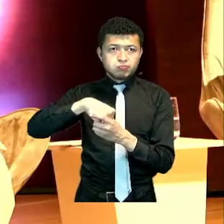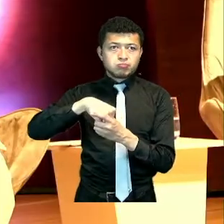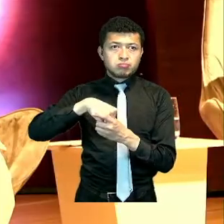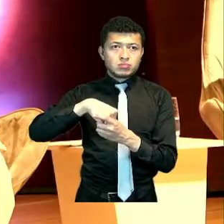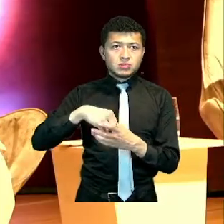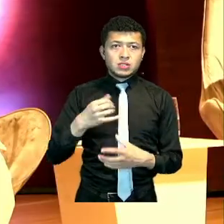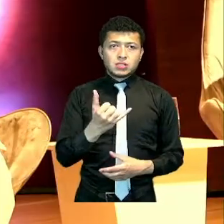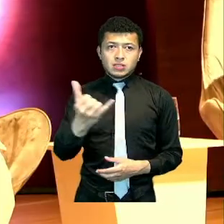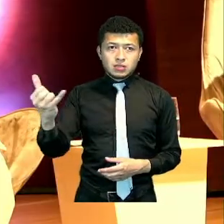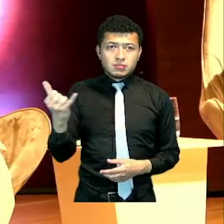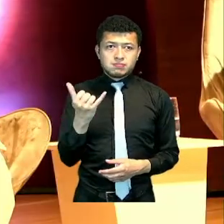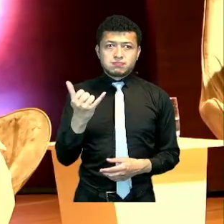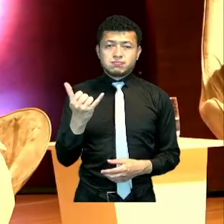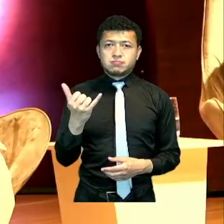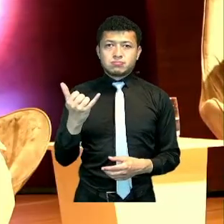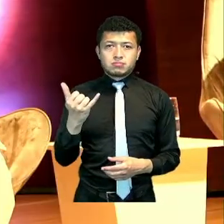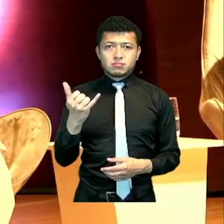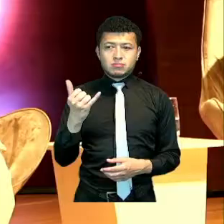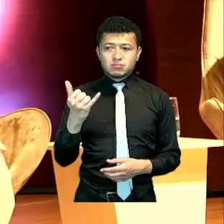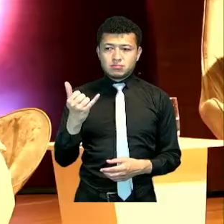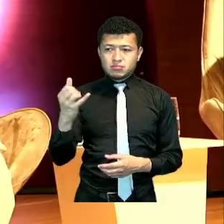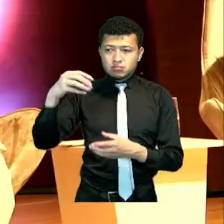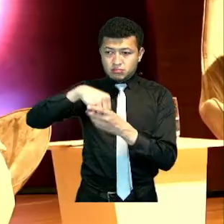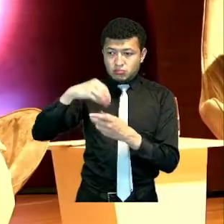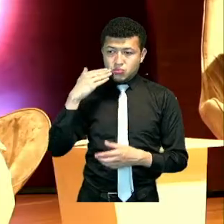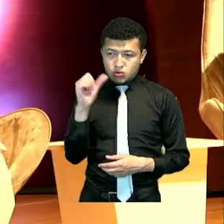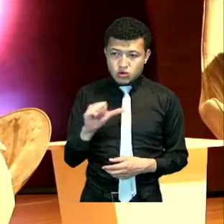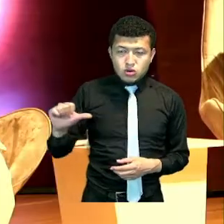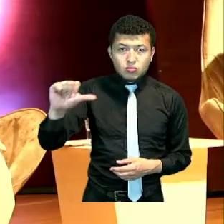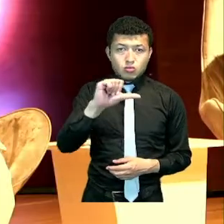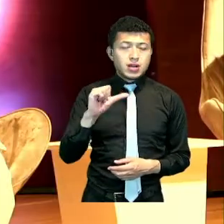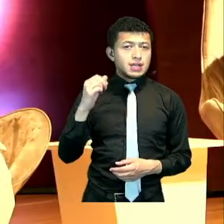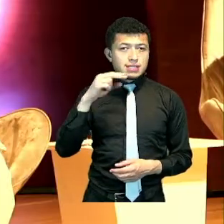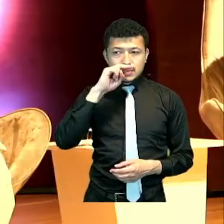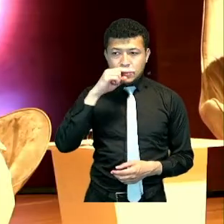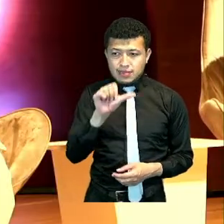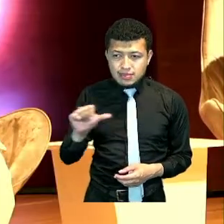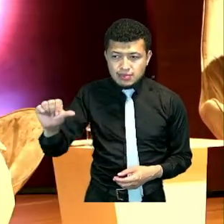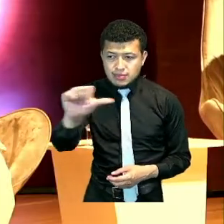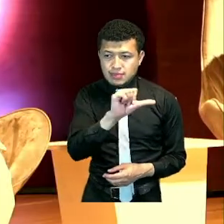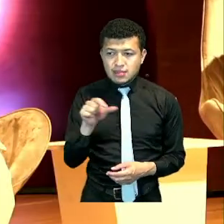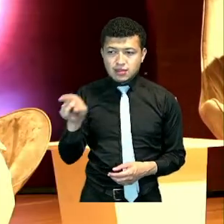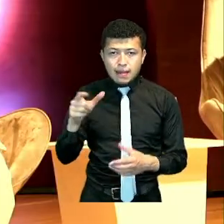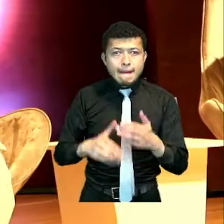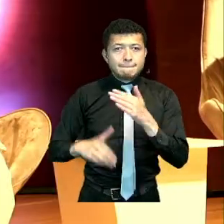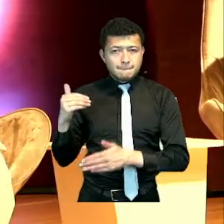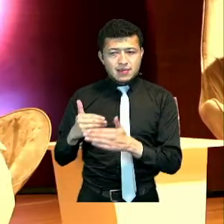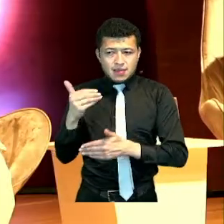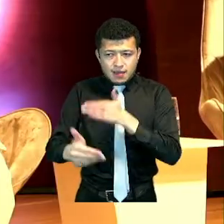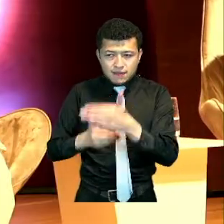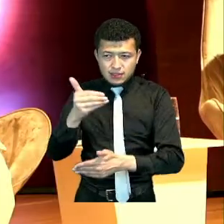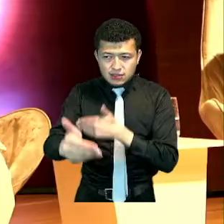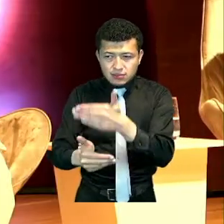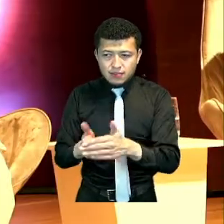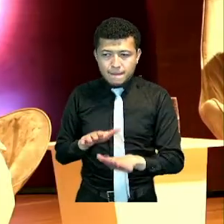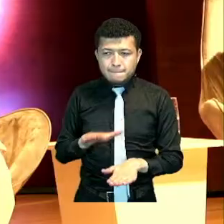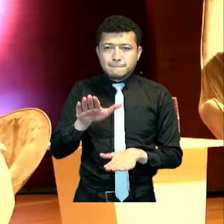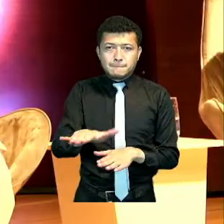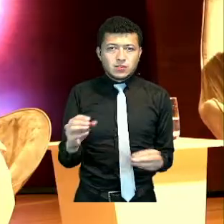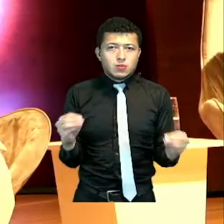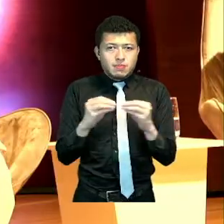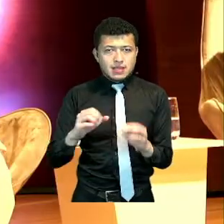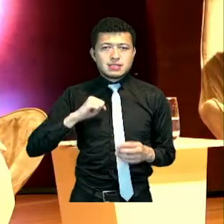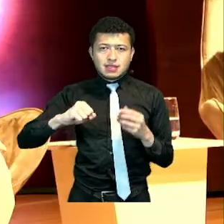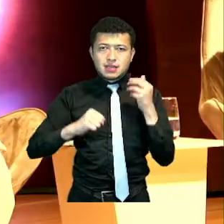that we take a step forward. I have two lovely daughters, 19 and age